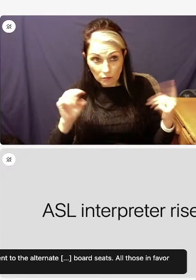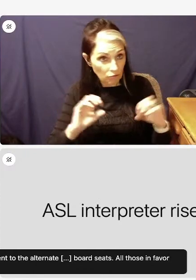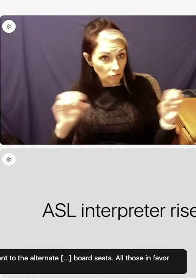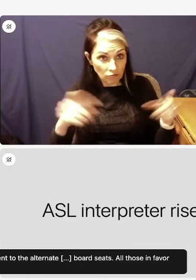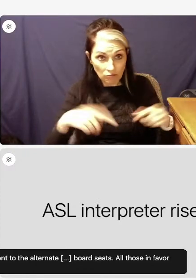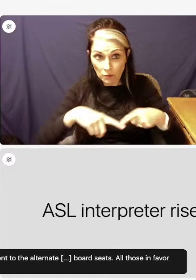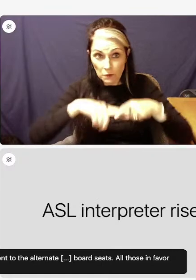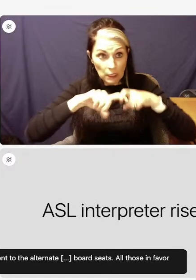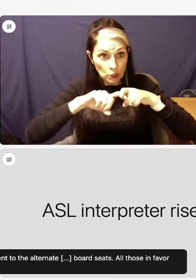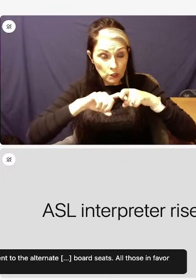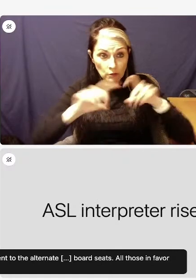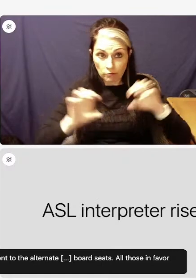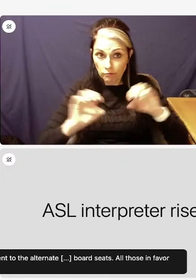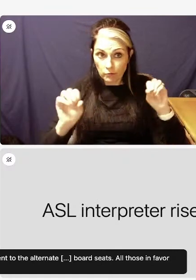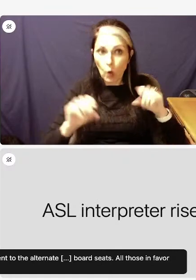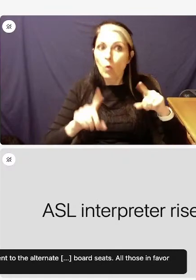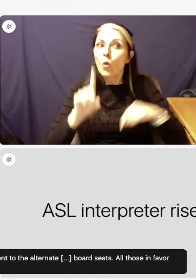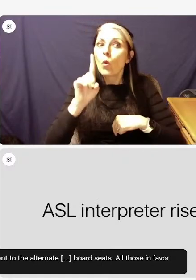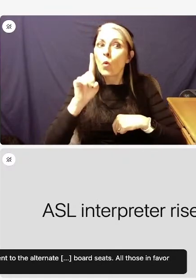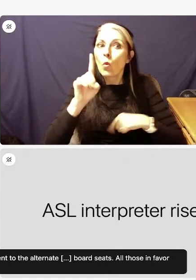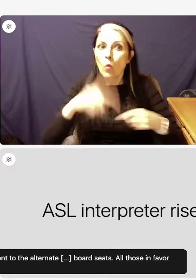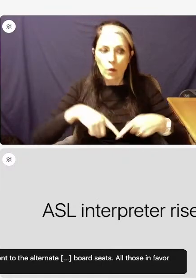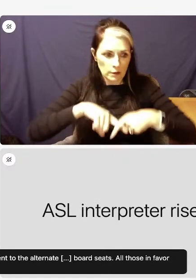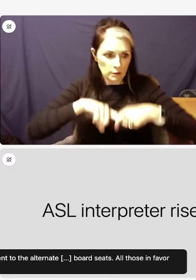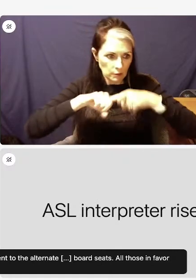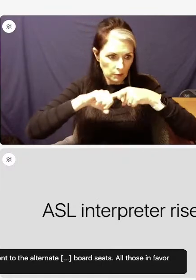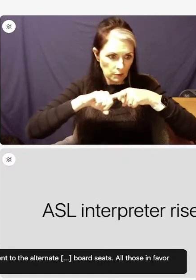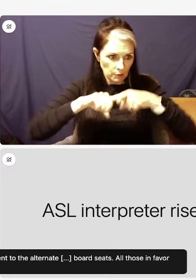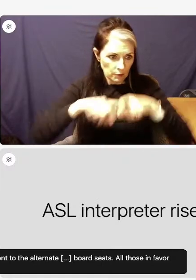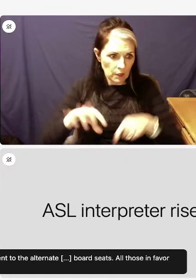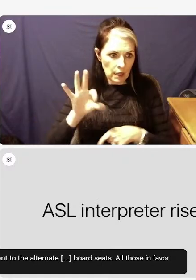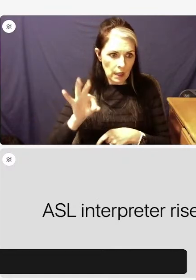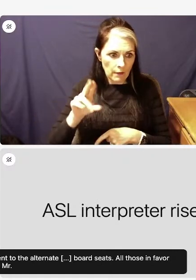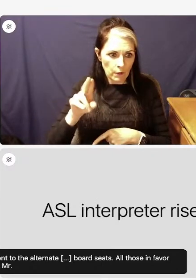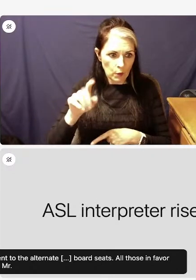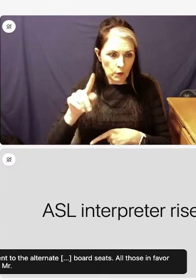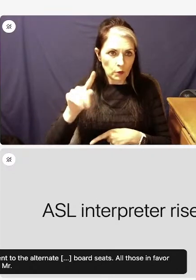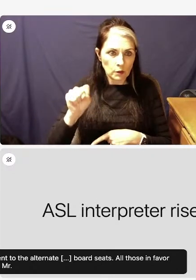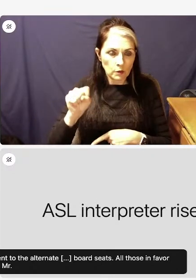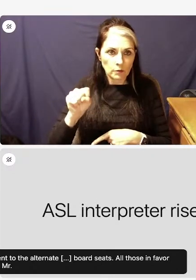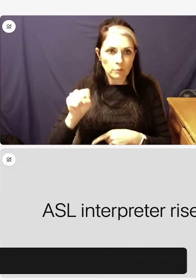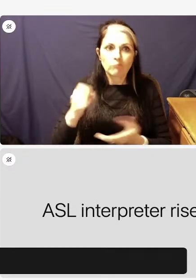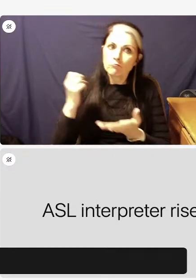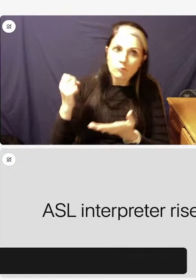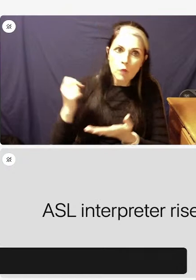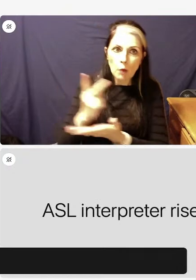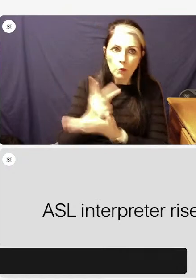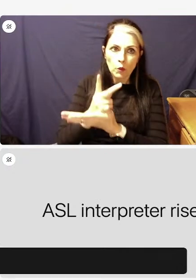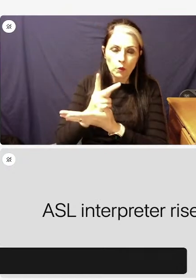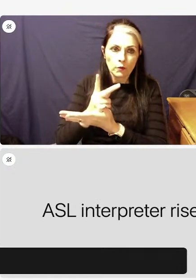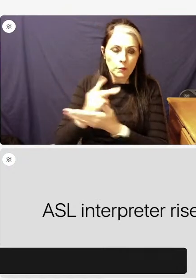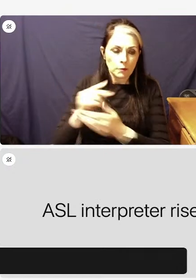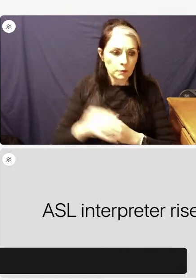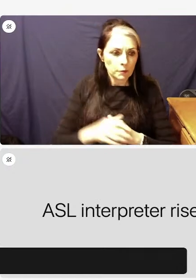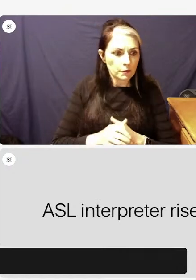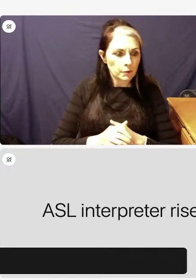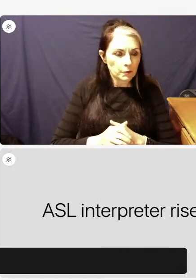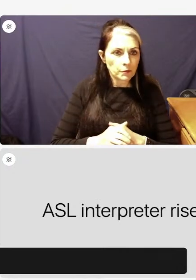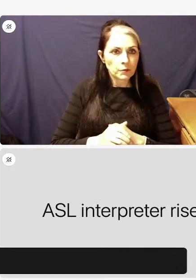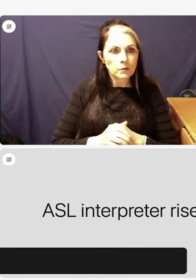abstentions one abstention okay mr fuentes will abstain so that is approved with mr fuentes abstaining